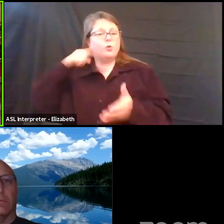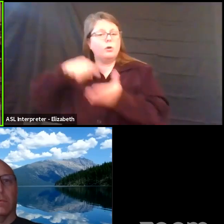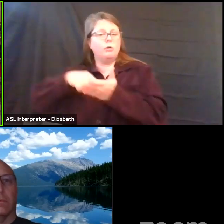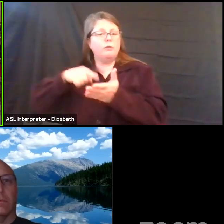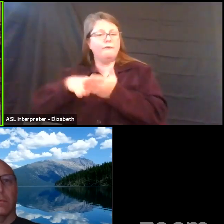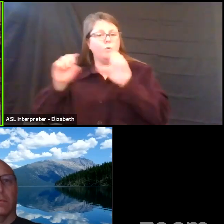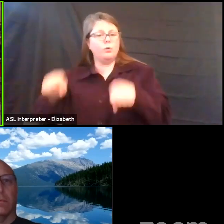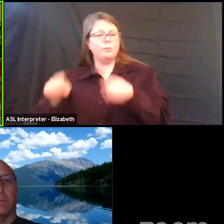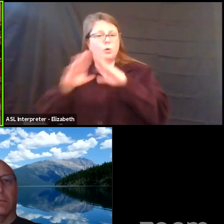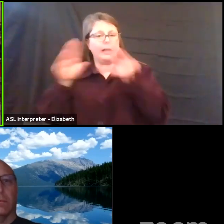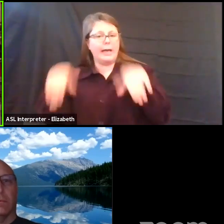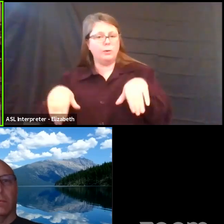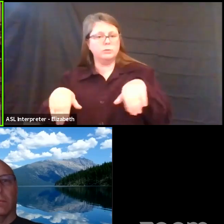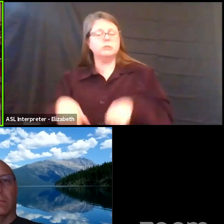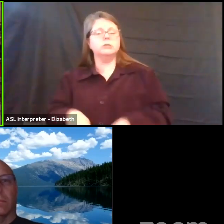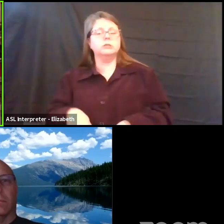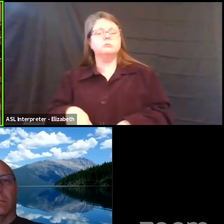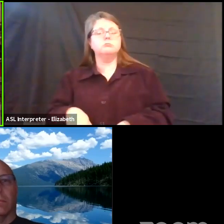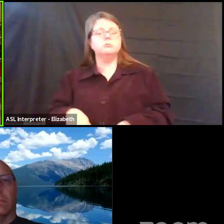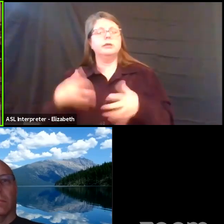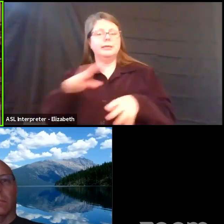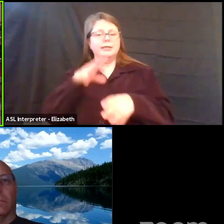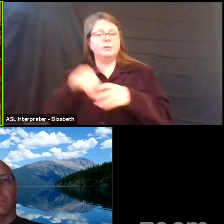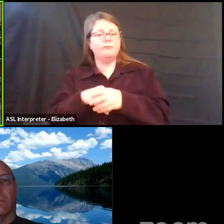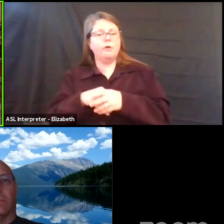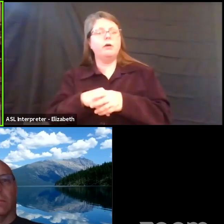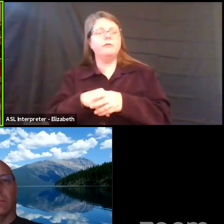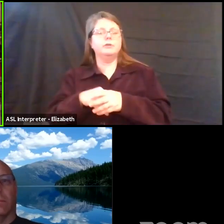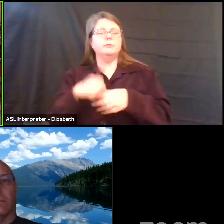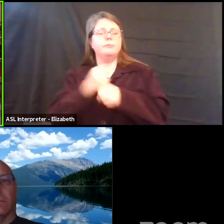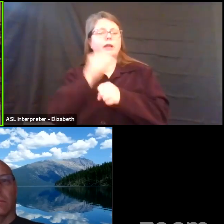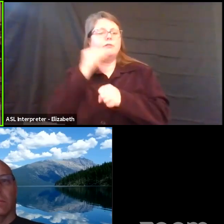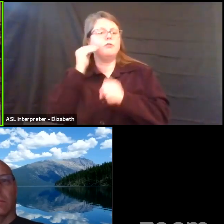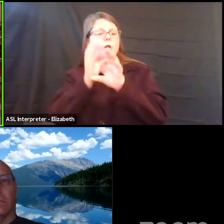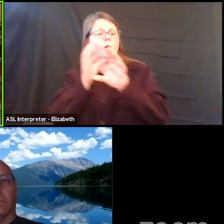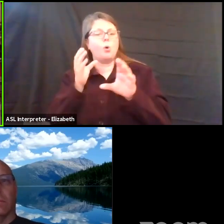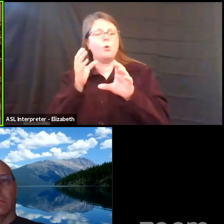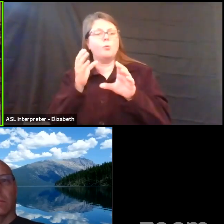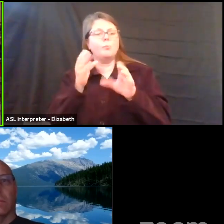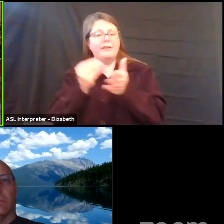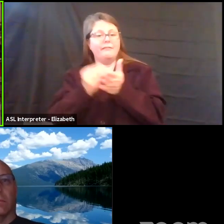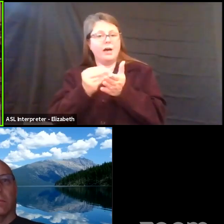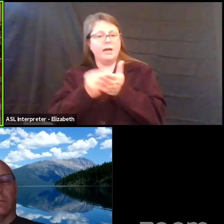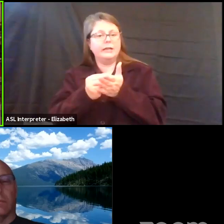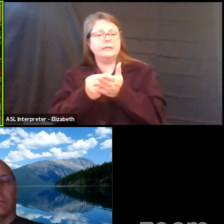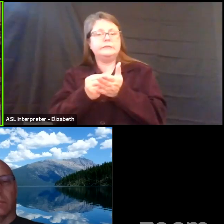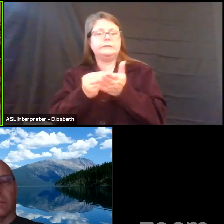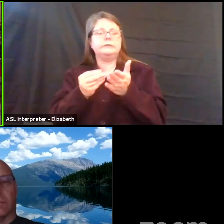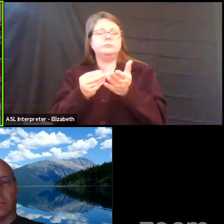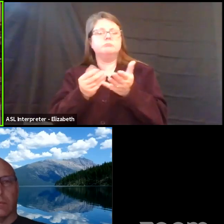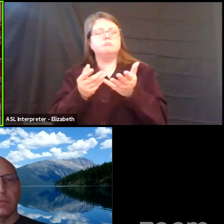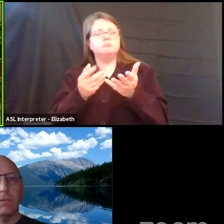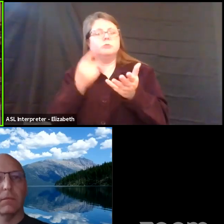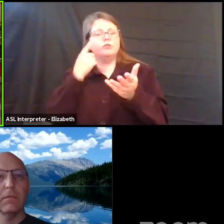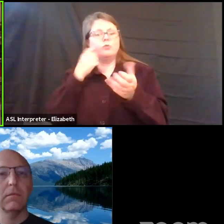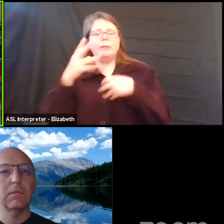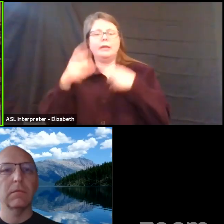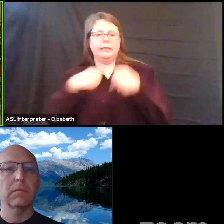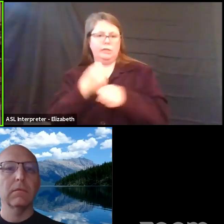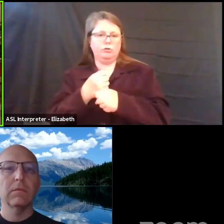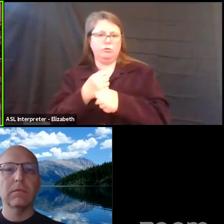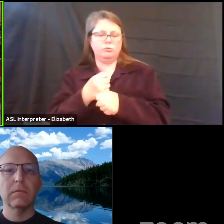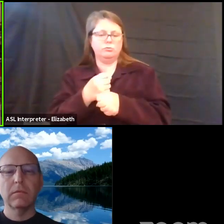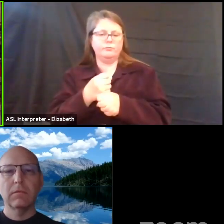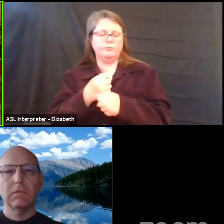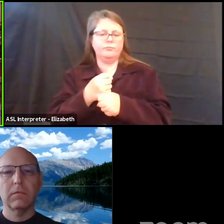home financing in a variety of ways for many years. And we wanted Bill to speak today because while we're dealing with disaster,